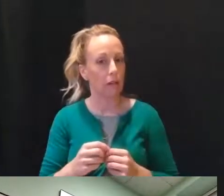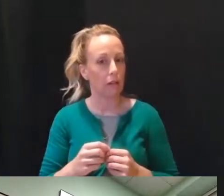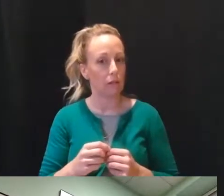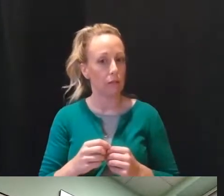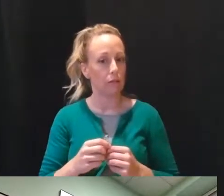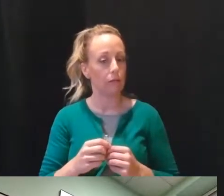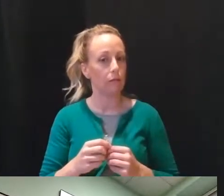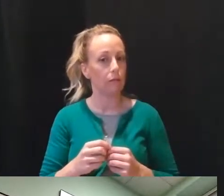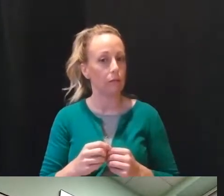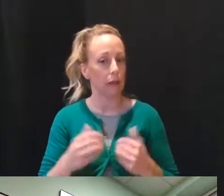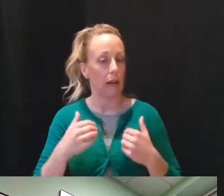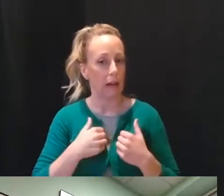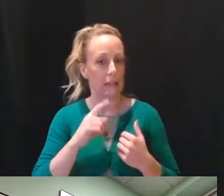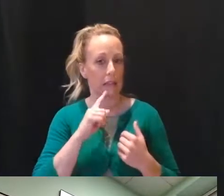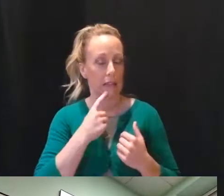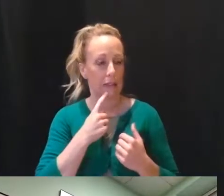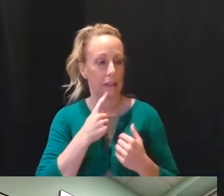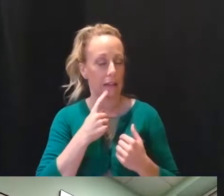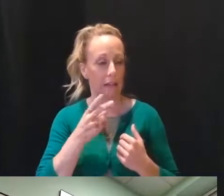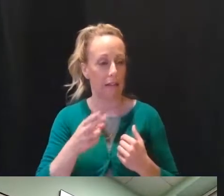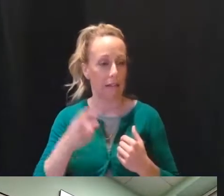a significantly higher